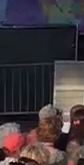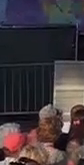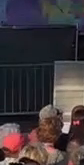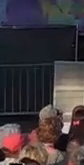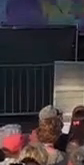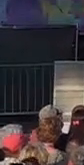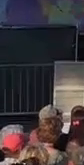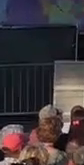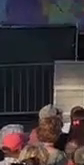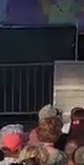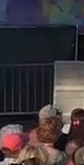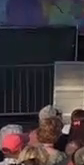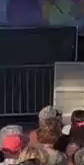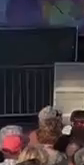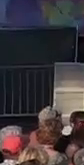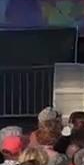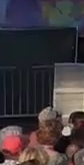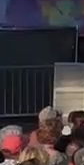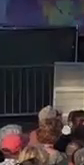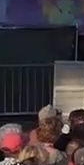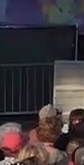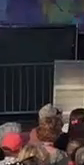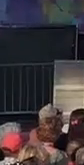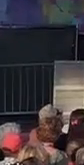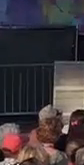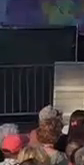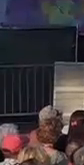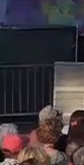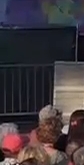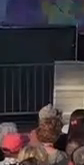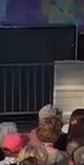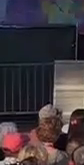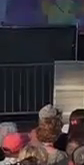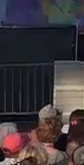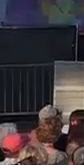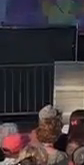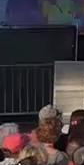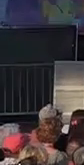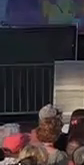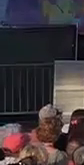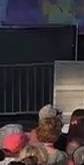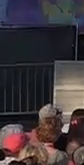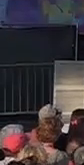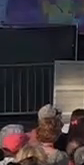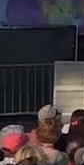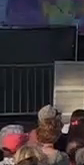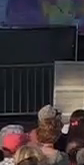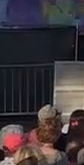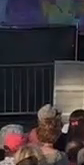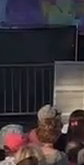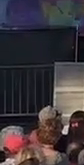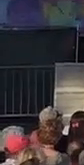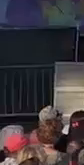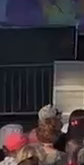Hey everybody. Did you ever wonder if your high school band director was gay or lesbian?